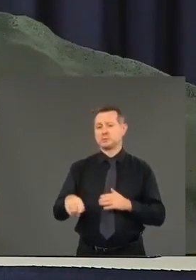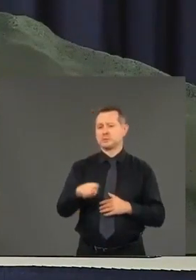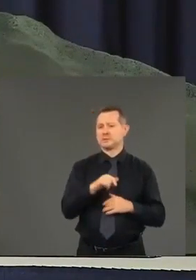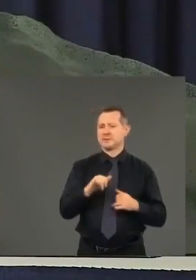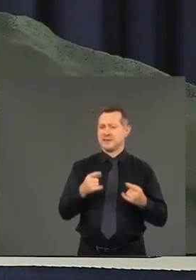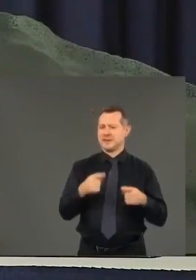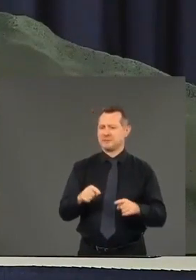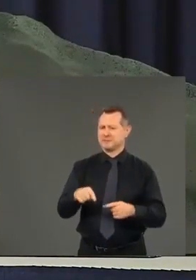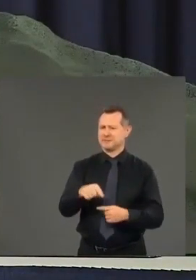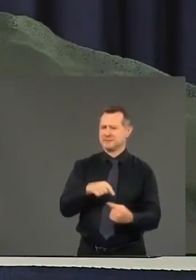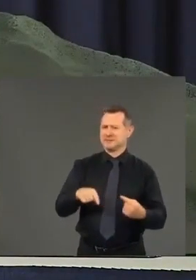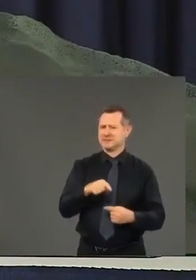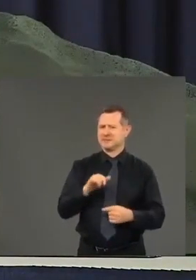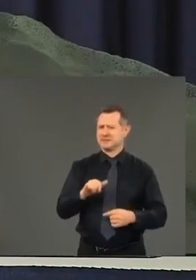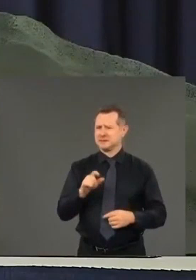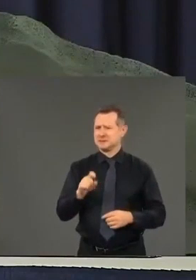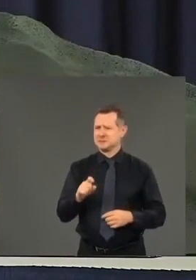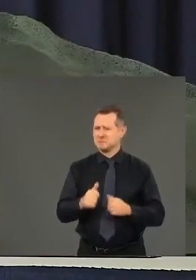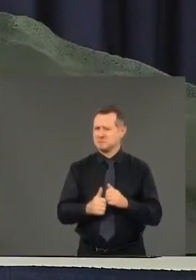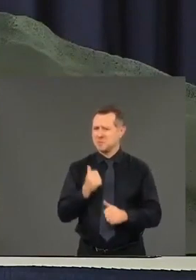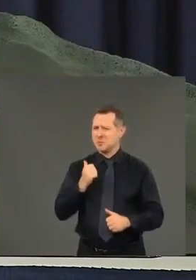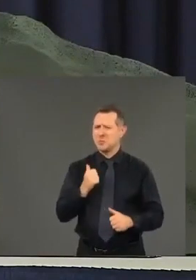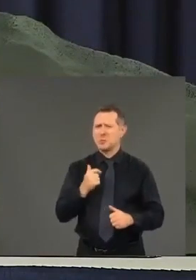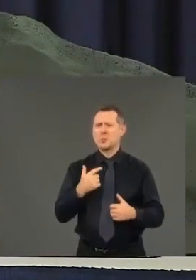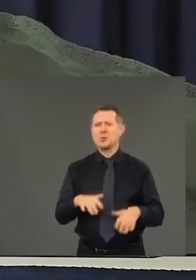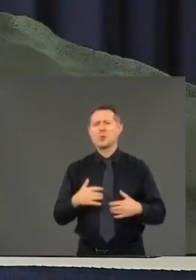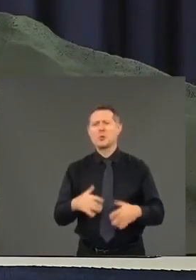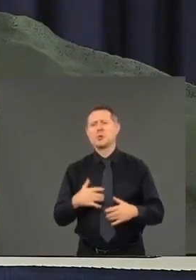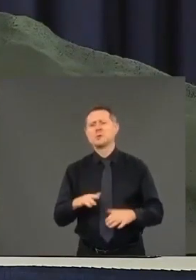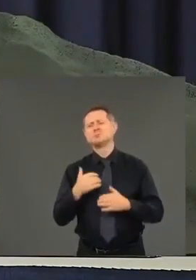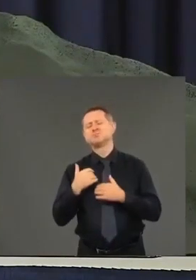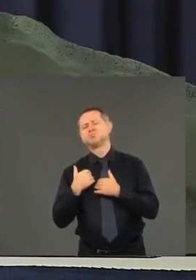ways need the most, pay the highest price.